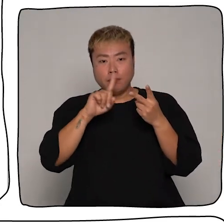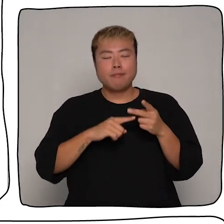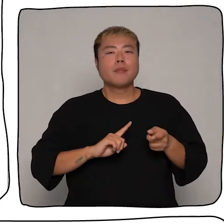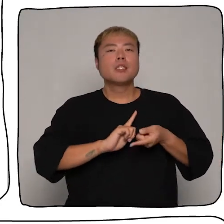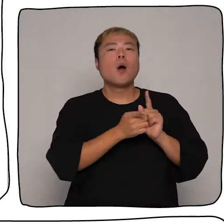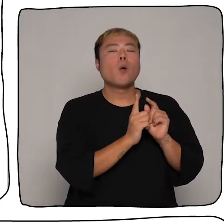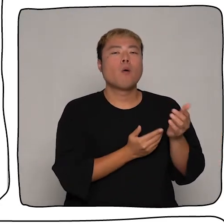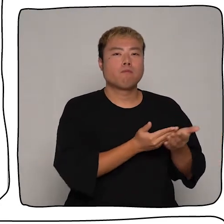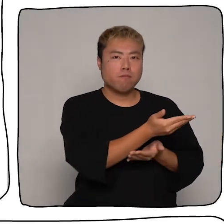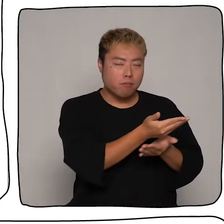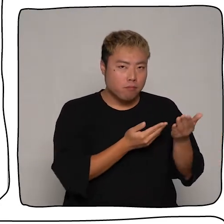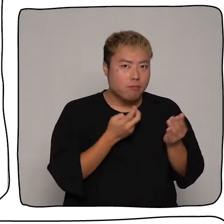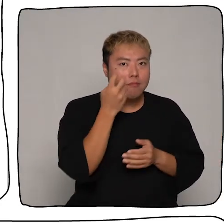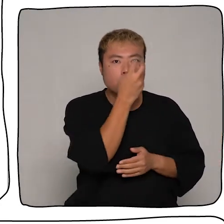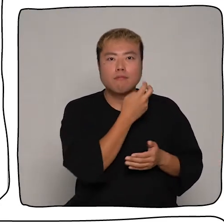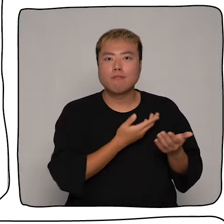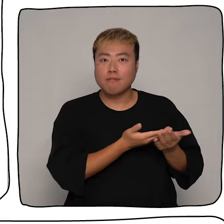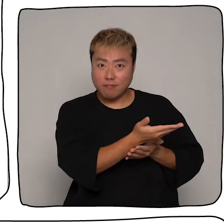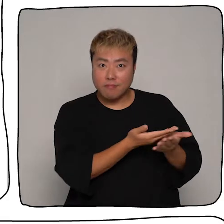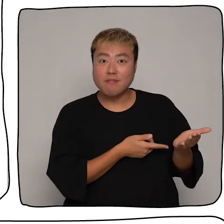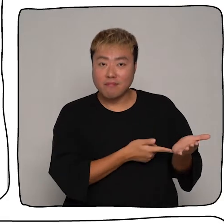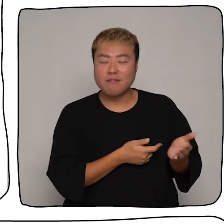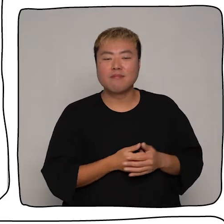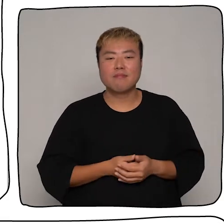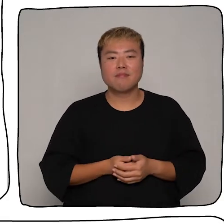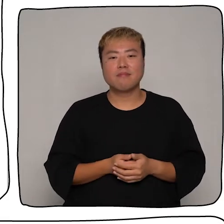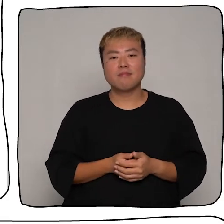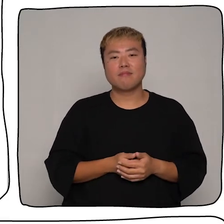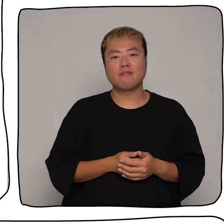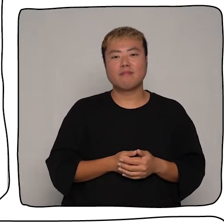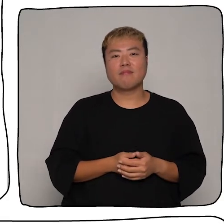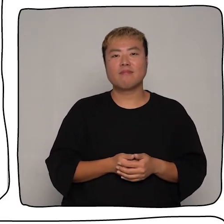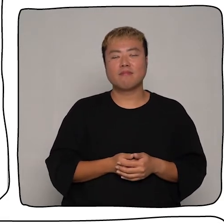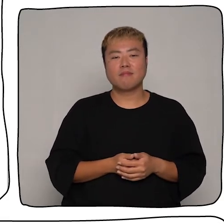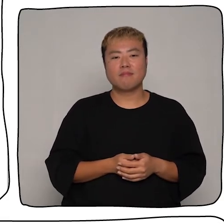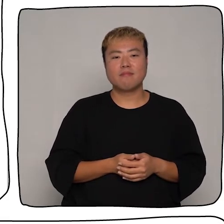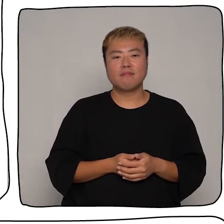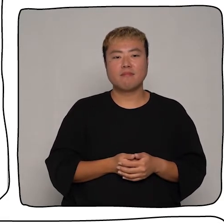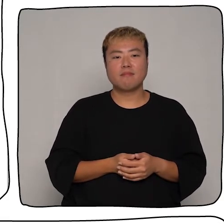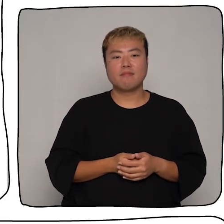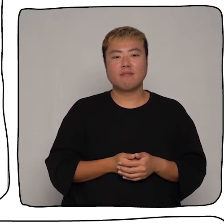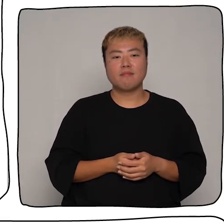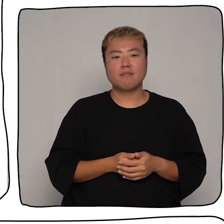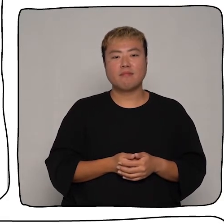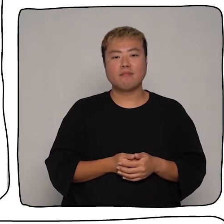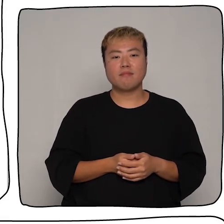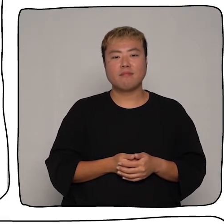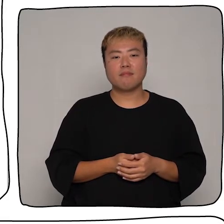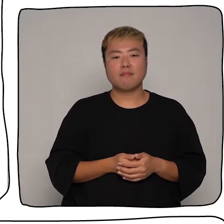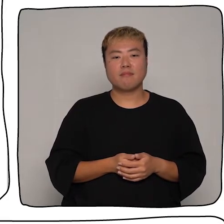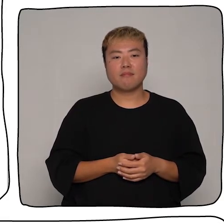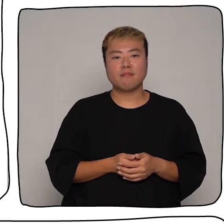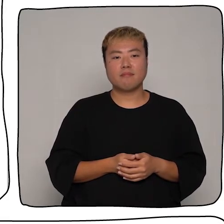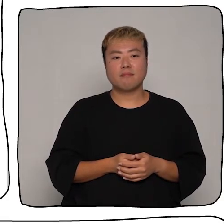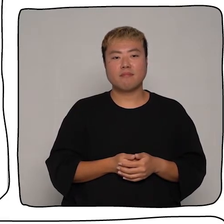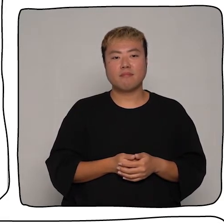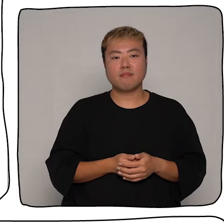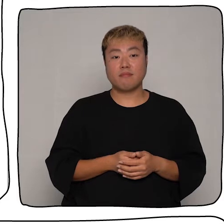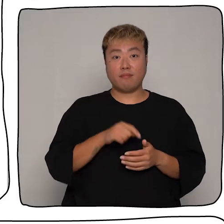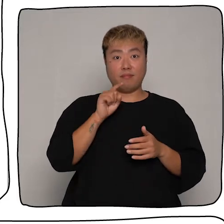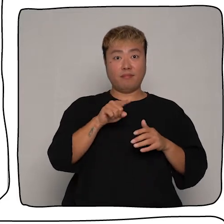important point, is reciprocal exploration. Here I draw